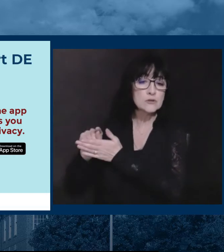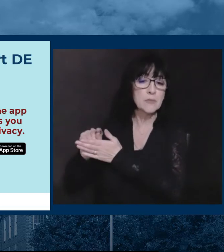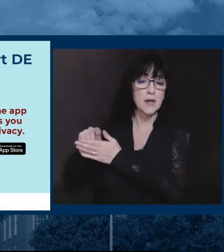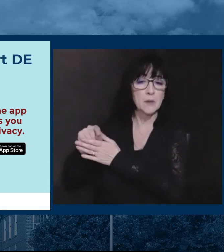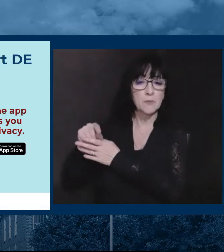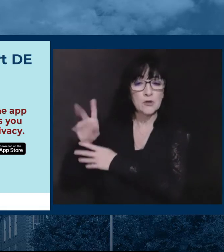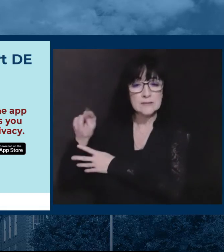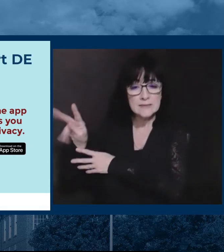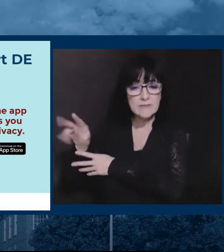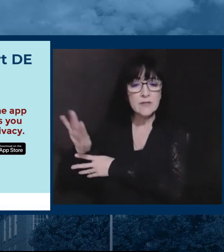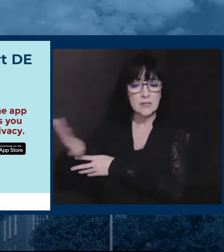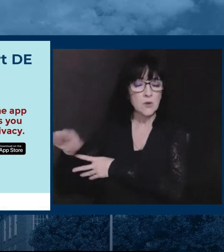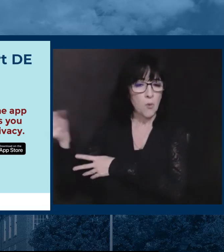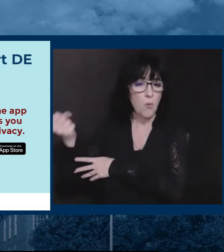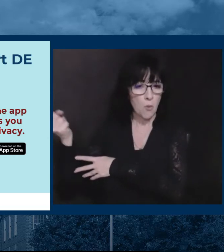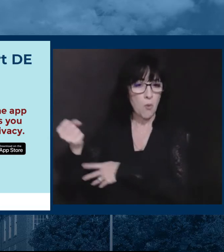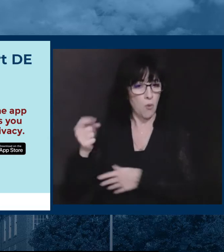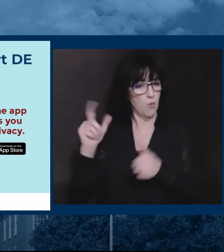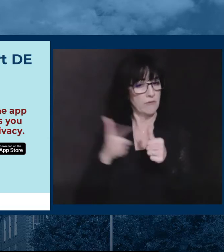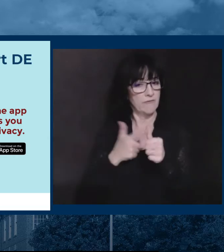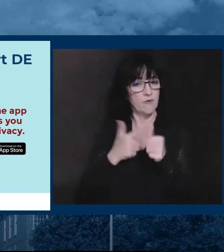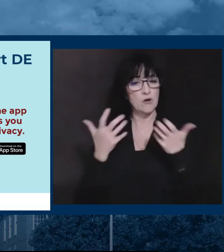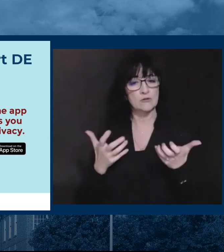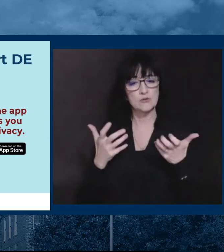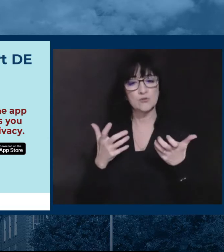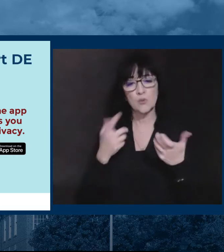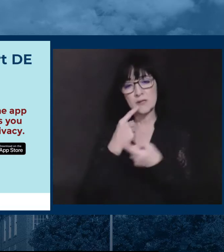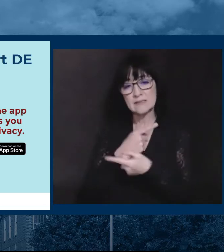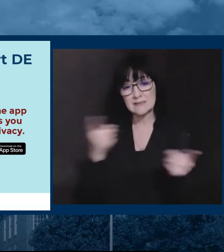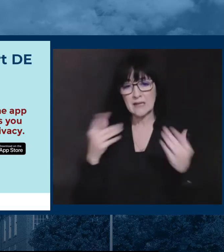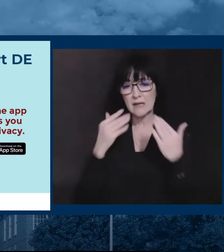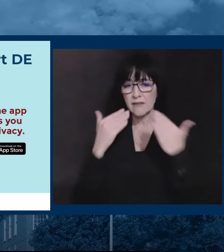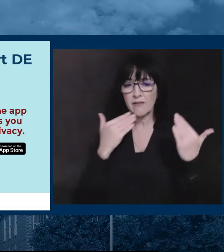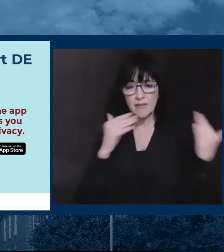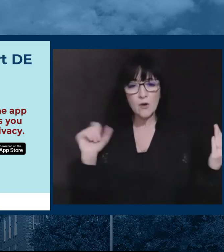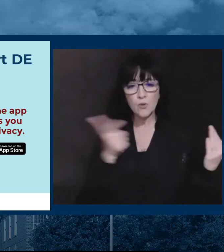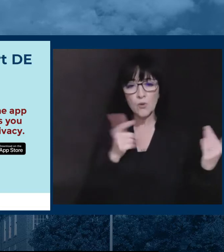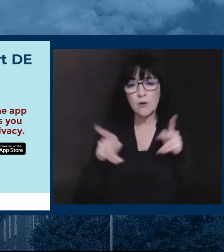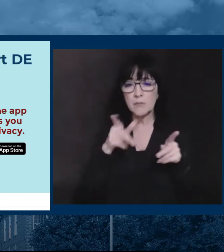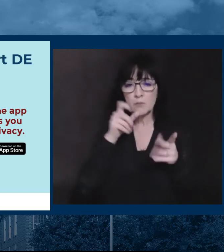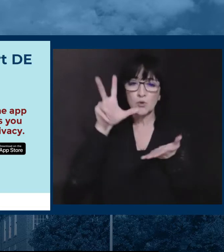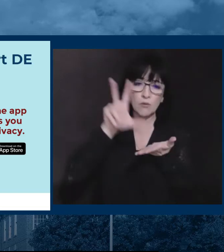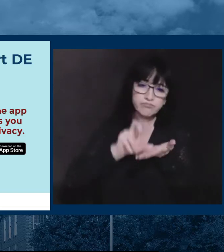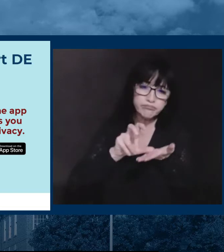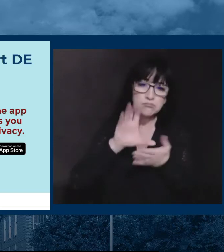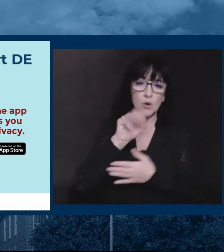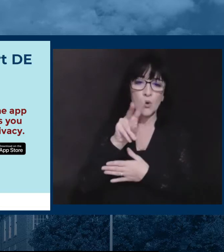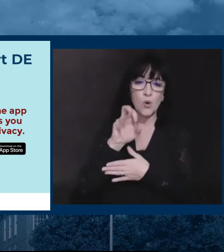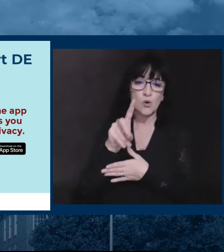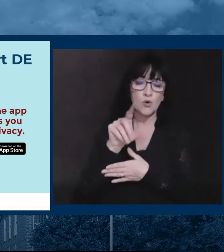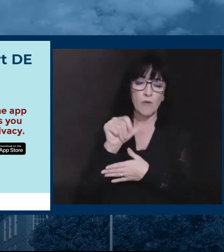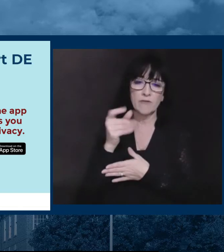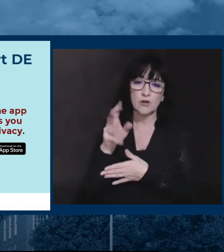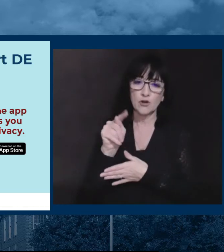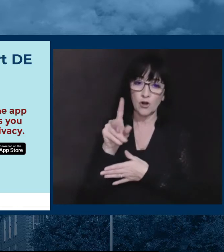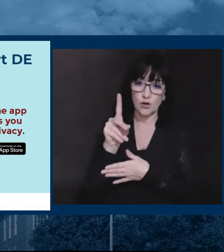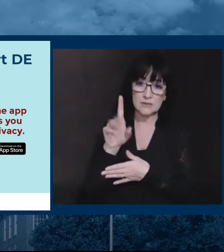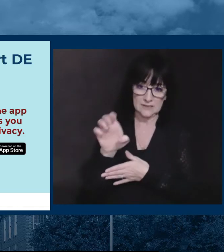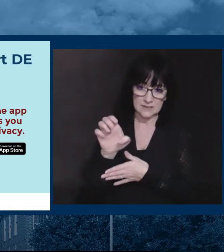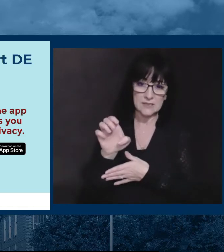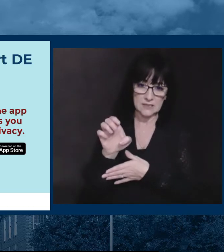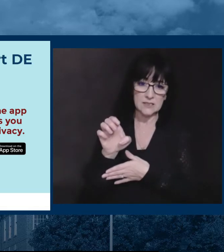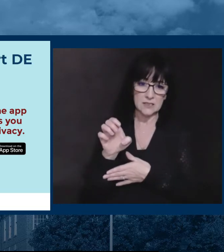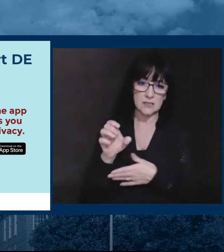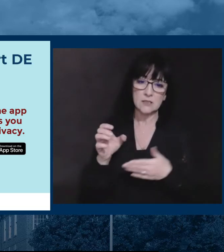think, we've had over 10% of eligible Delawareans who've signed up for the app, and it does help